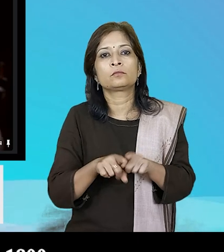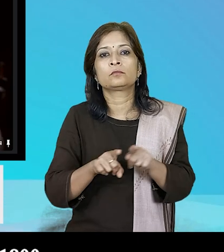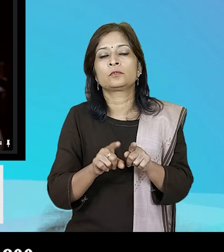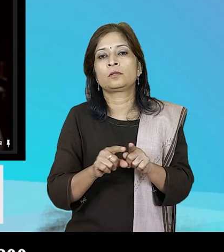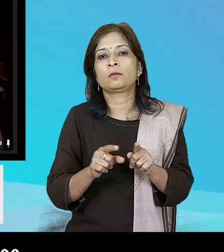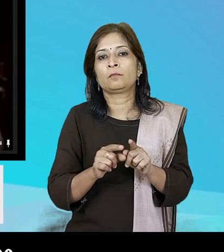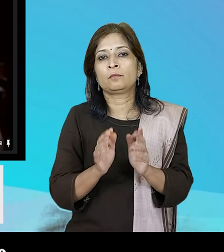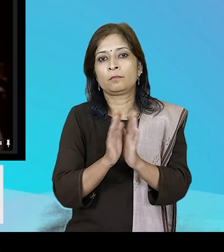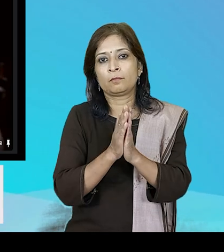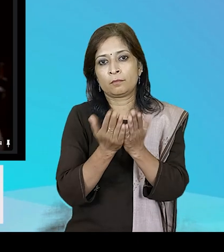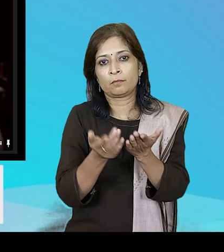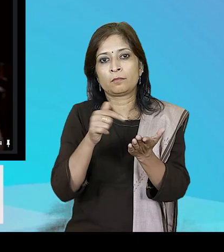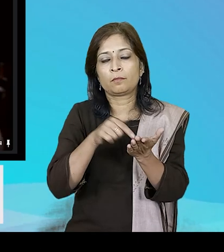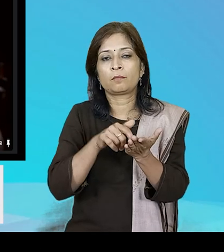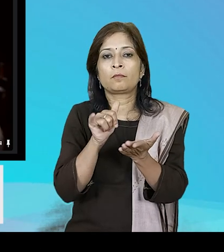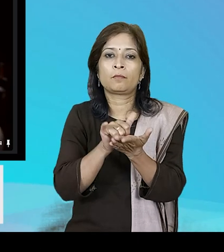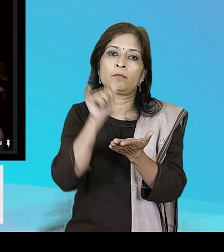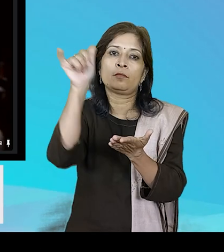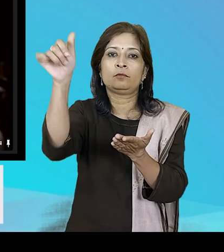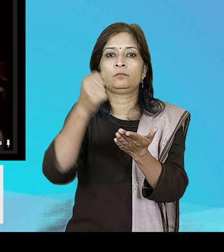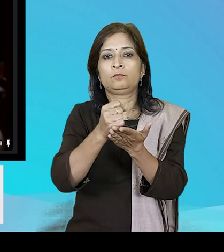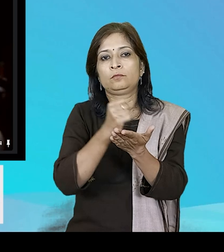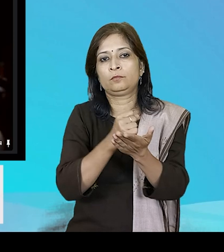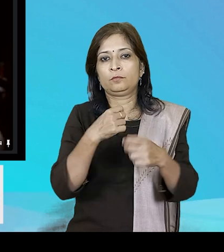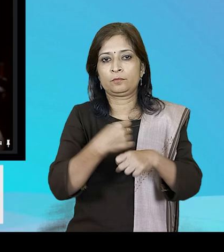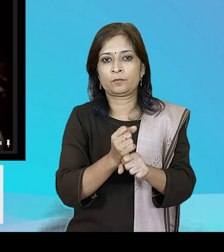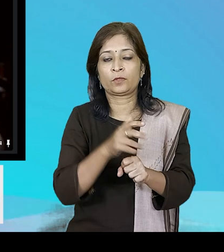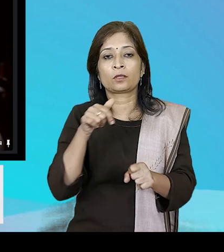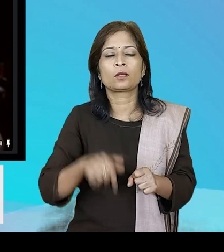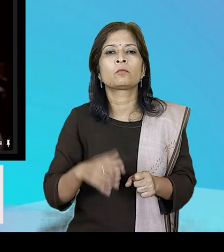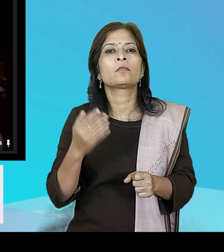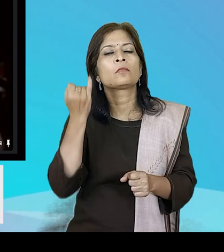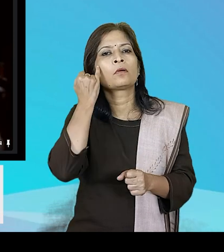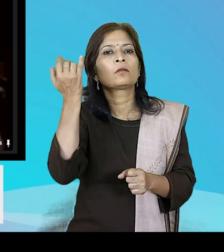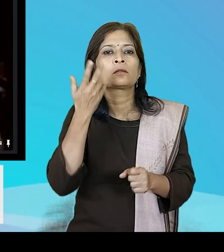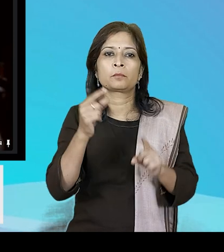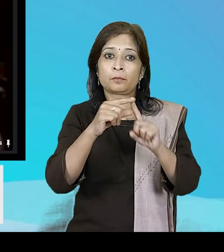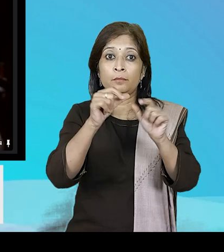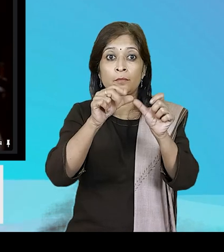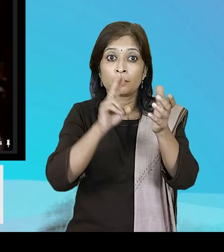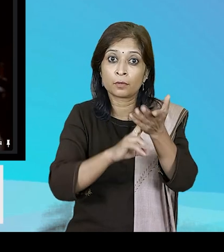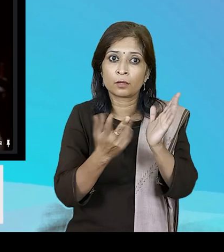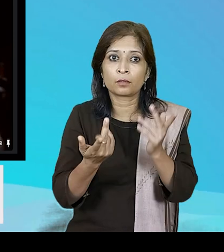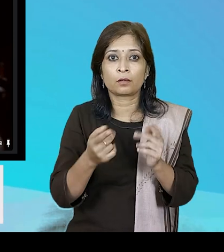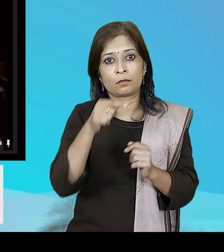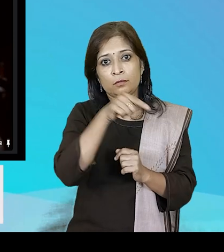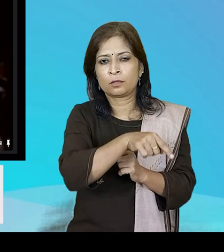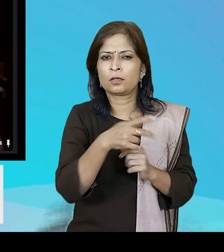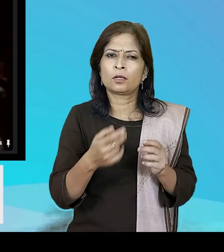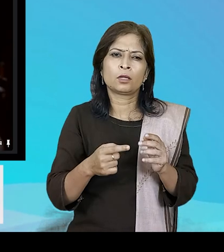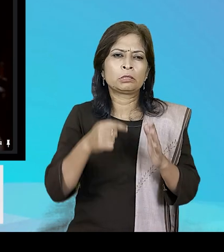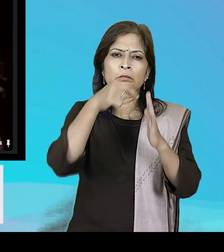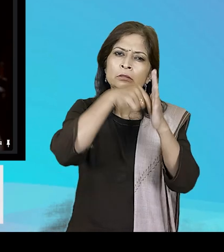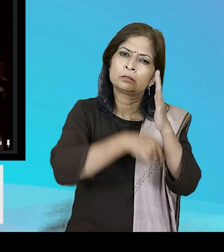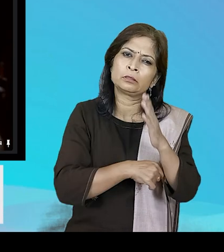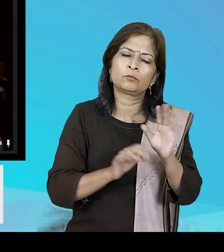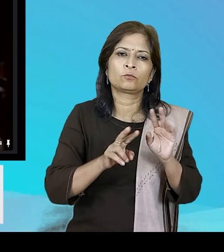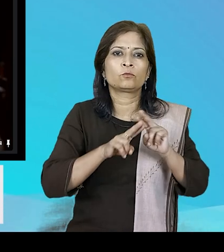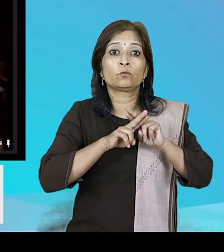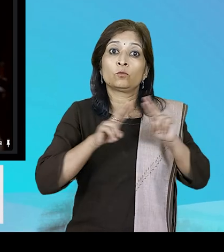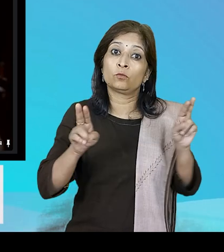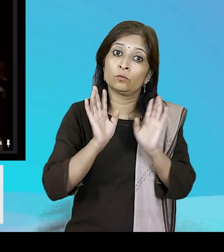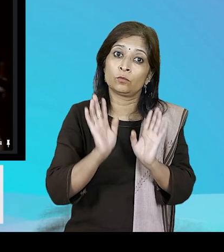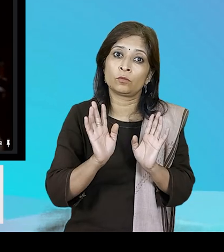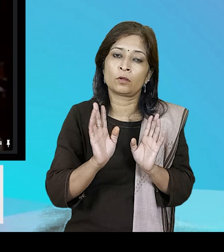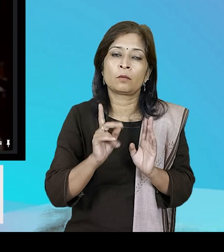we will issue a passport to you. So, it could just be one document. For example, your PAN card, which has all your details, could be